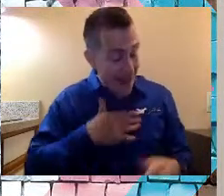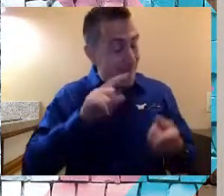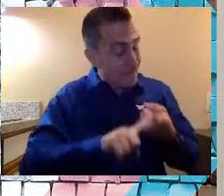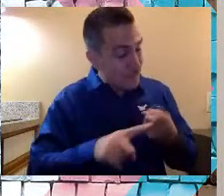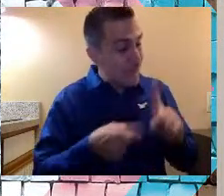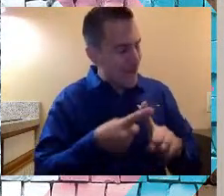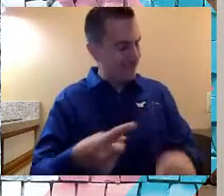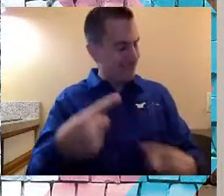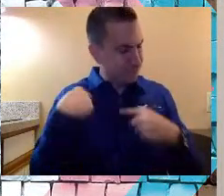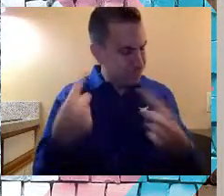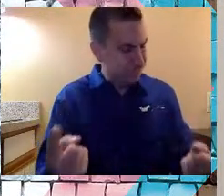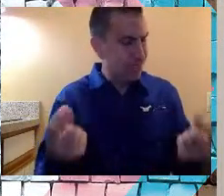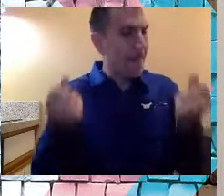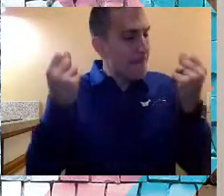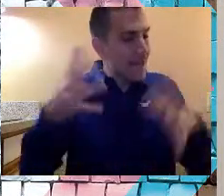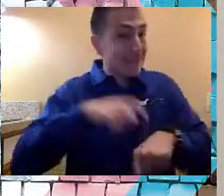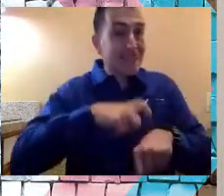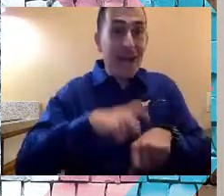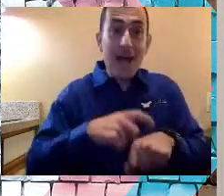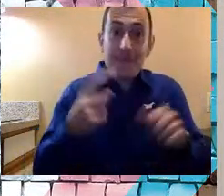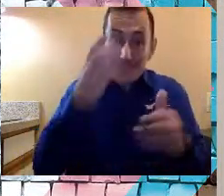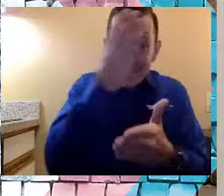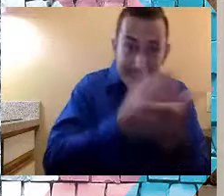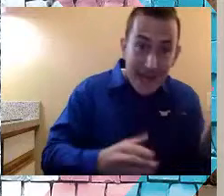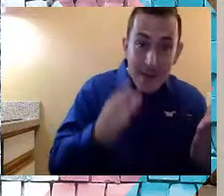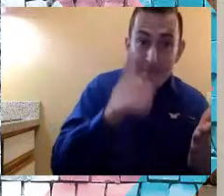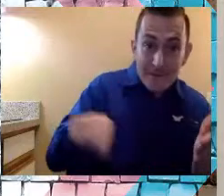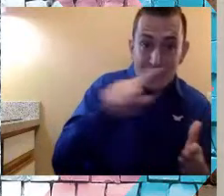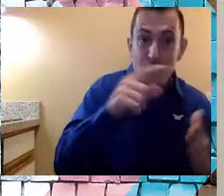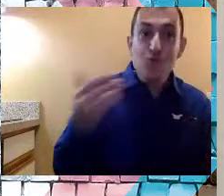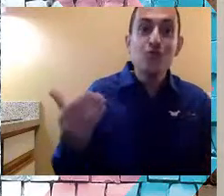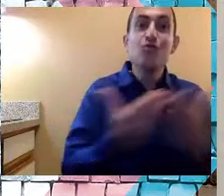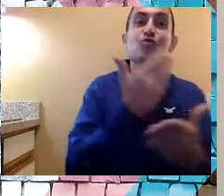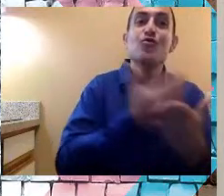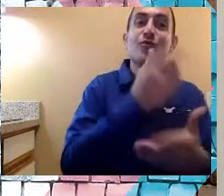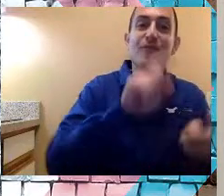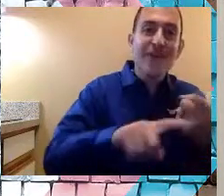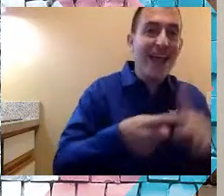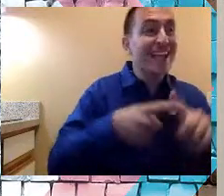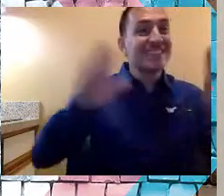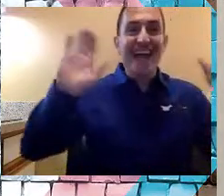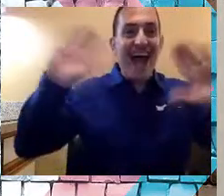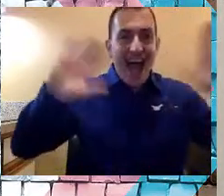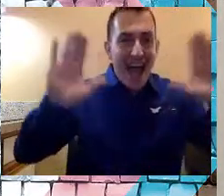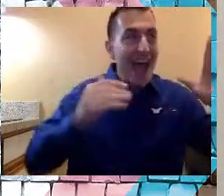and some of you I've just met today. So hello, new friends. Hello, old friends.